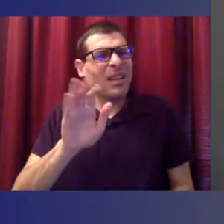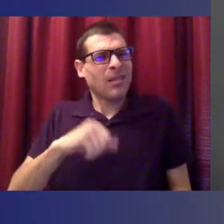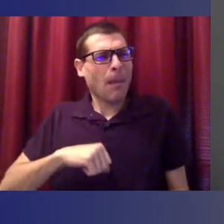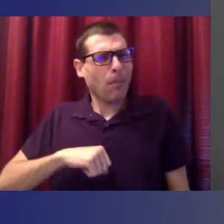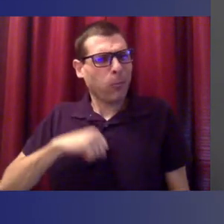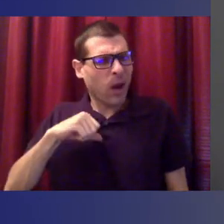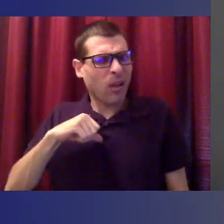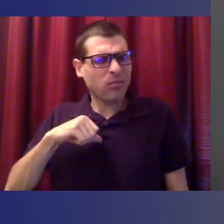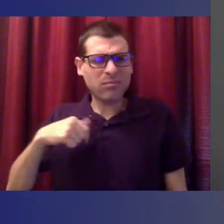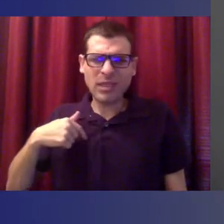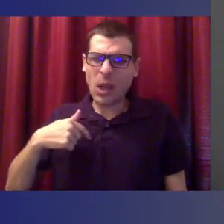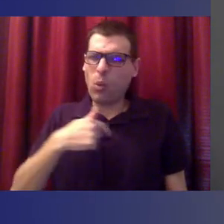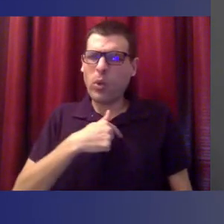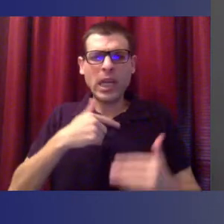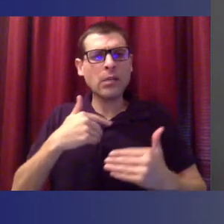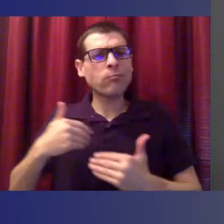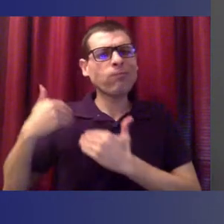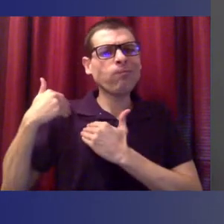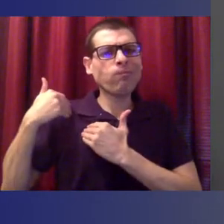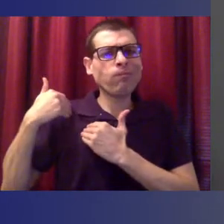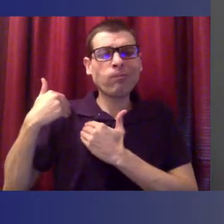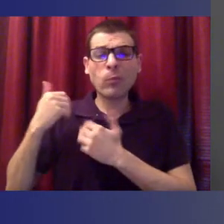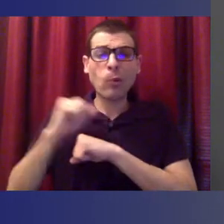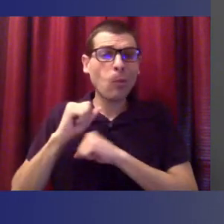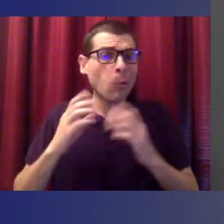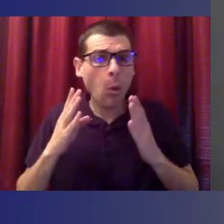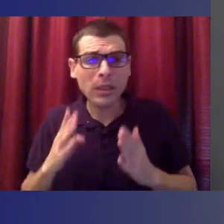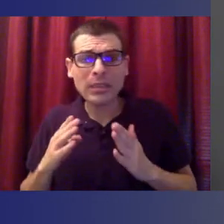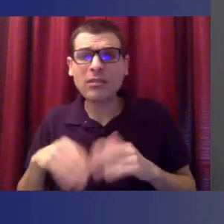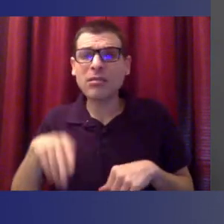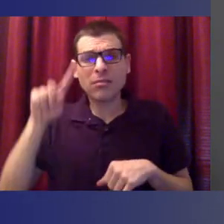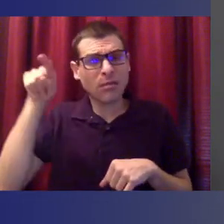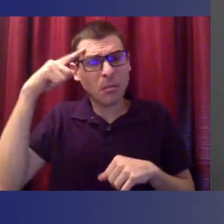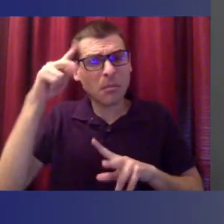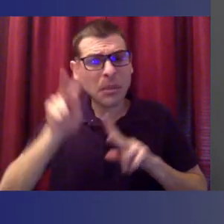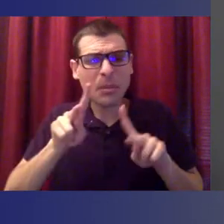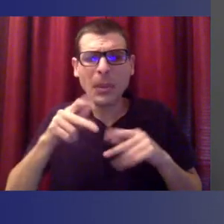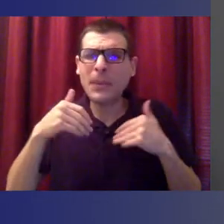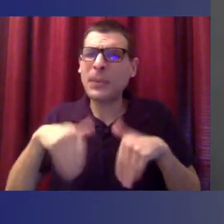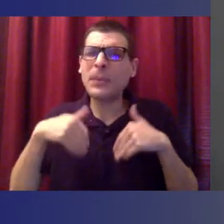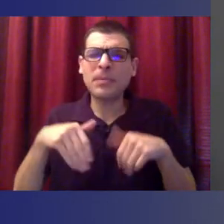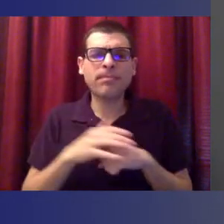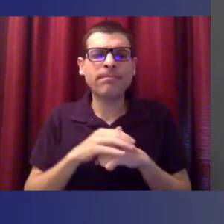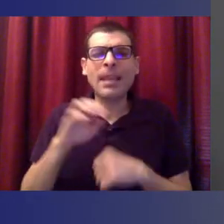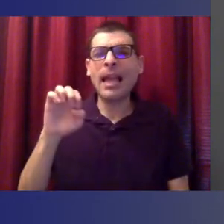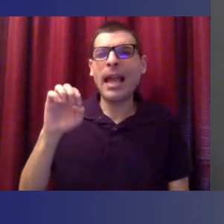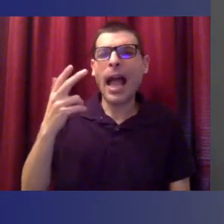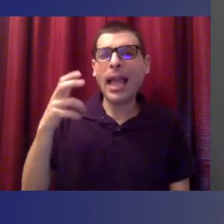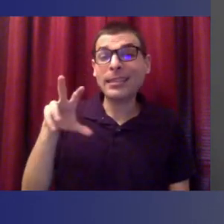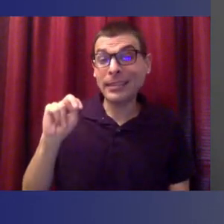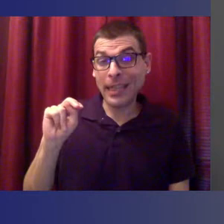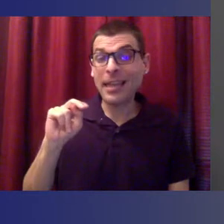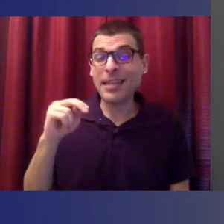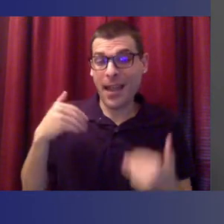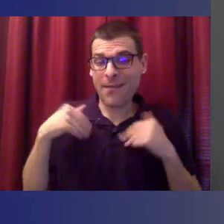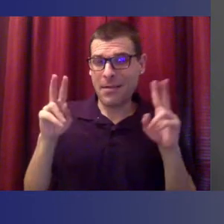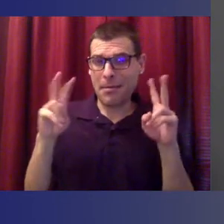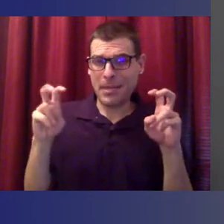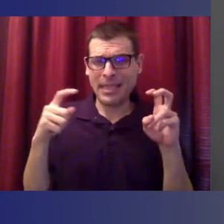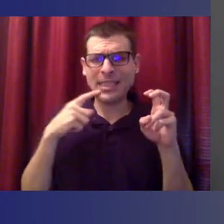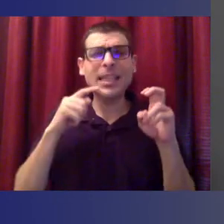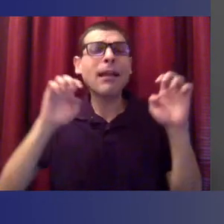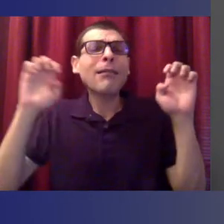employees stepped up every time. Einstein said that in the midst of every crisis lies